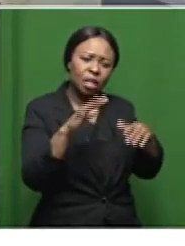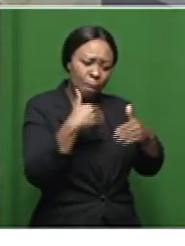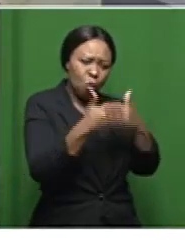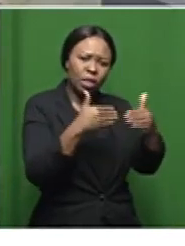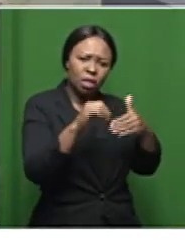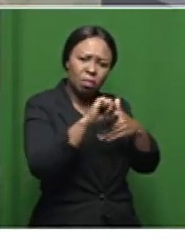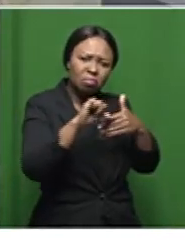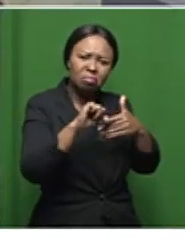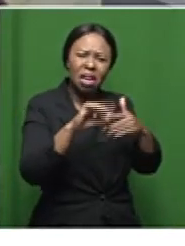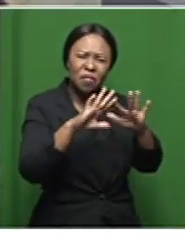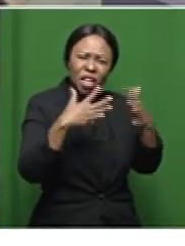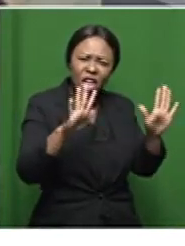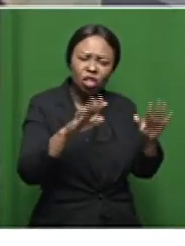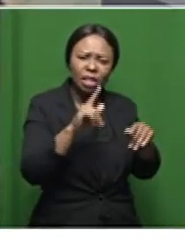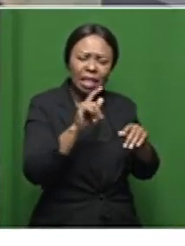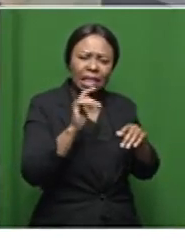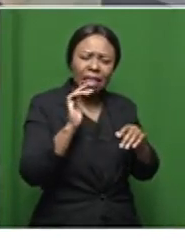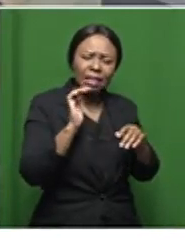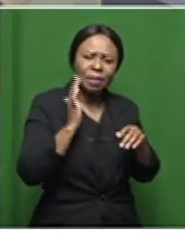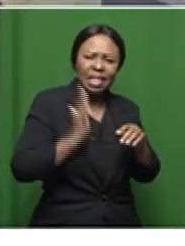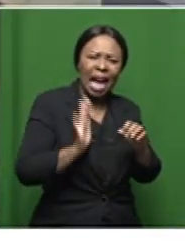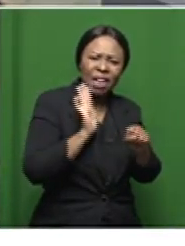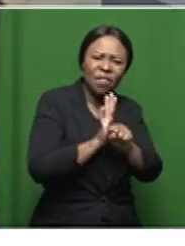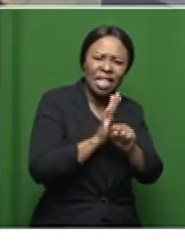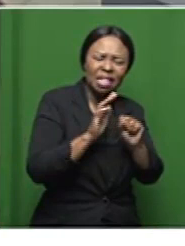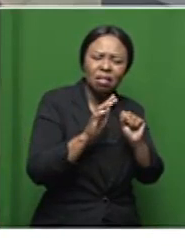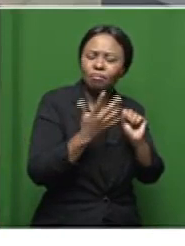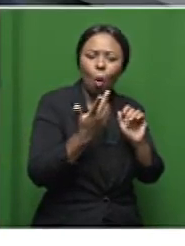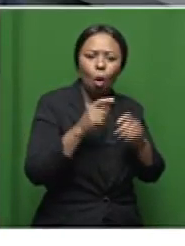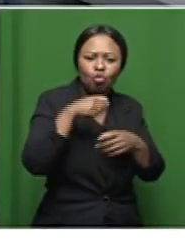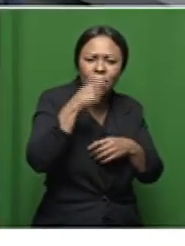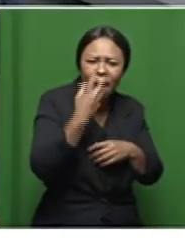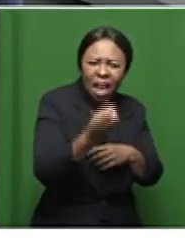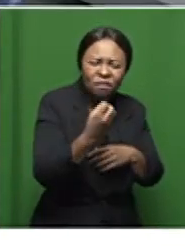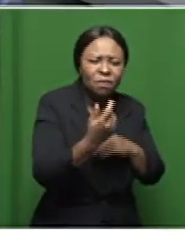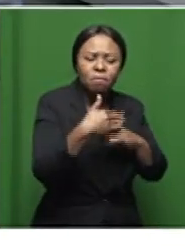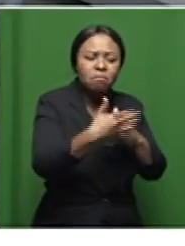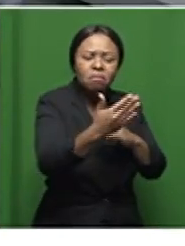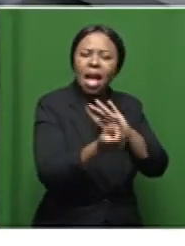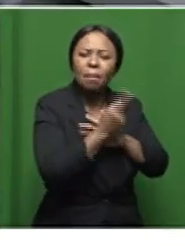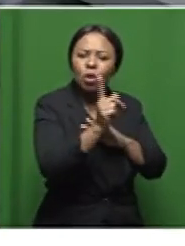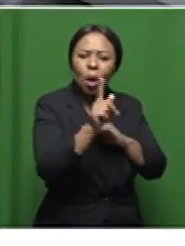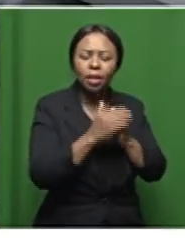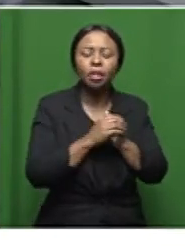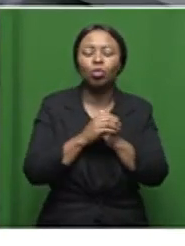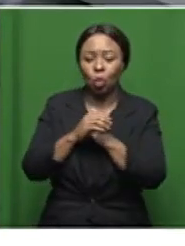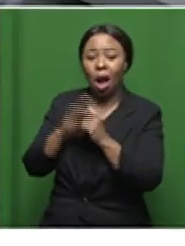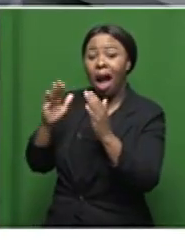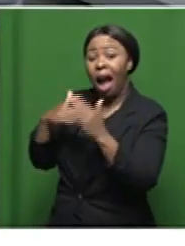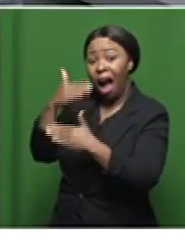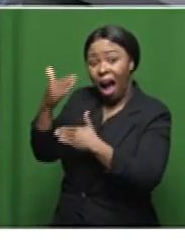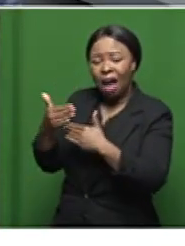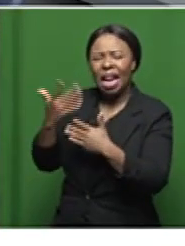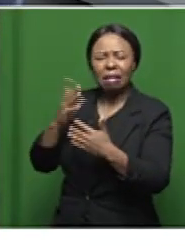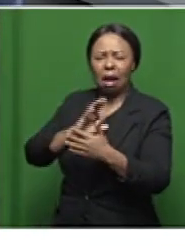side effects? Were you on treatment? What happened? After the procedure, I think a bit of